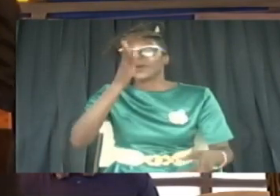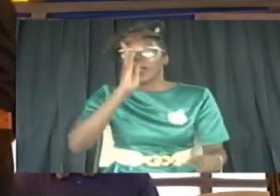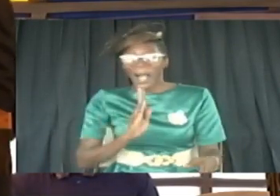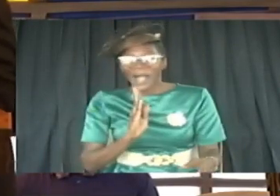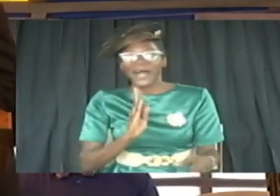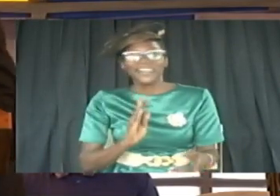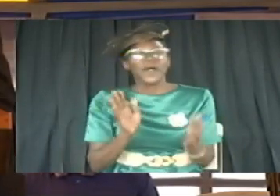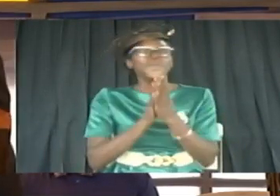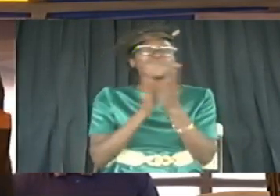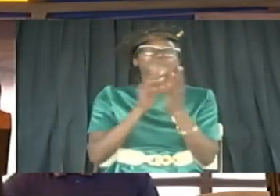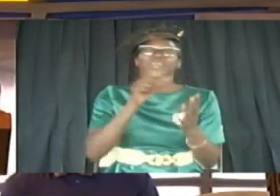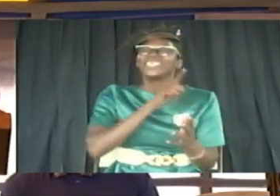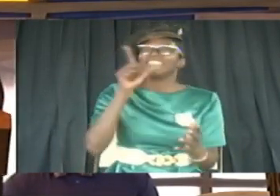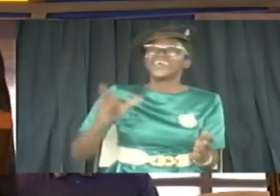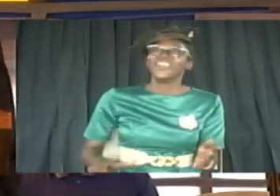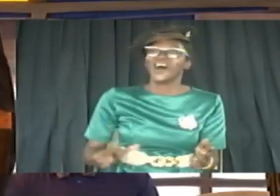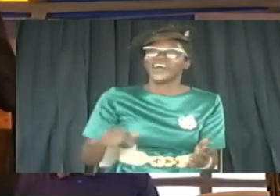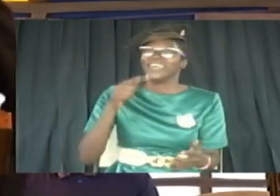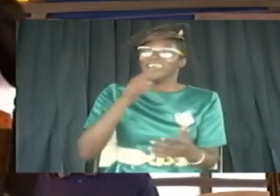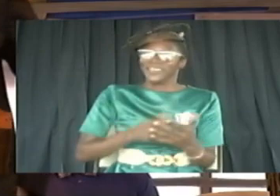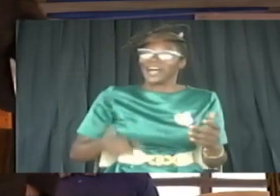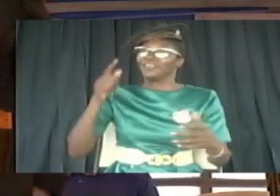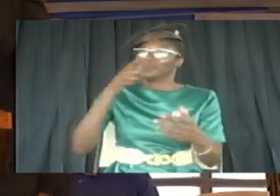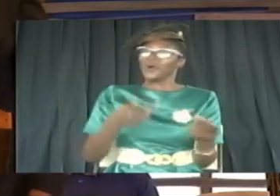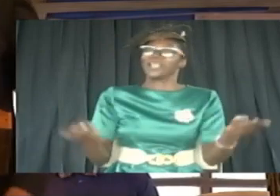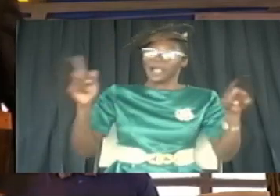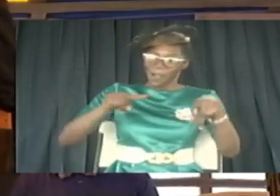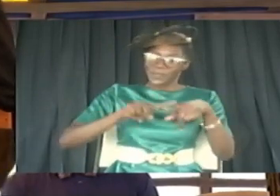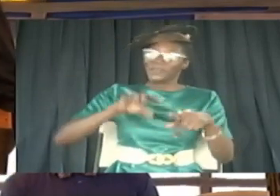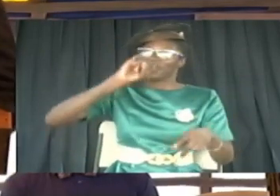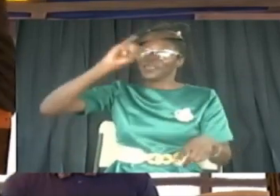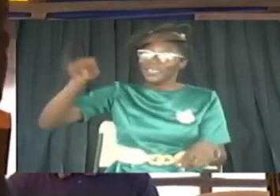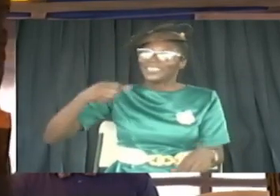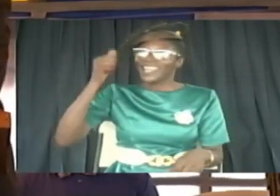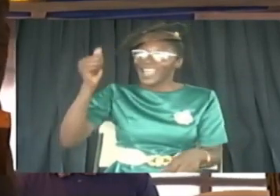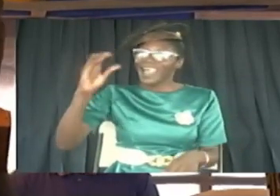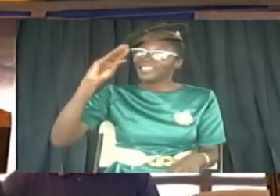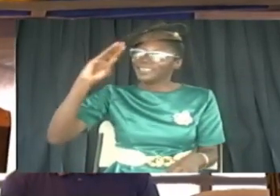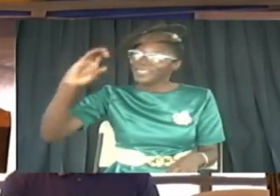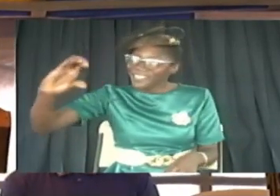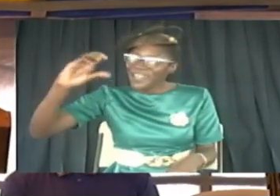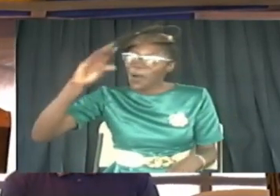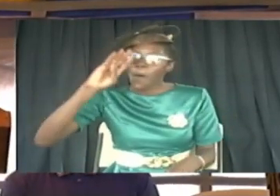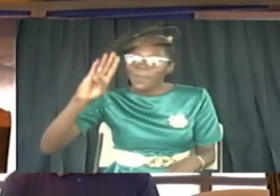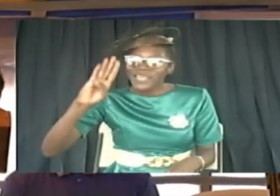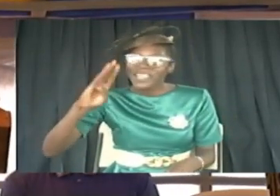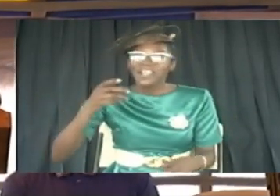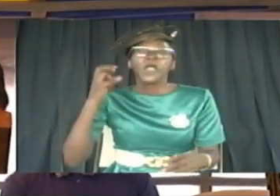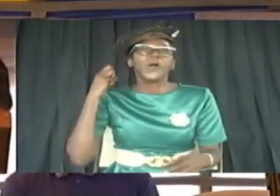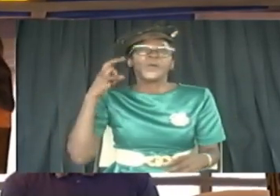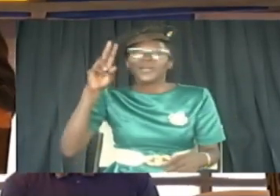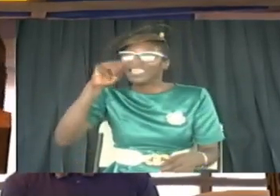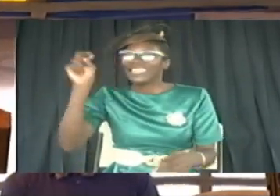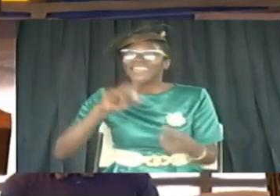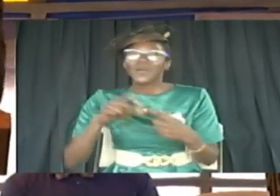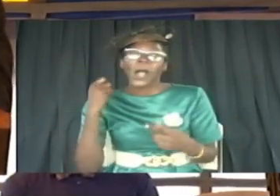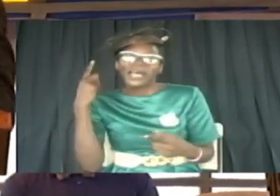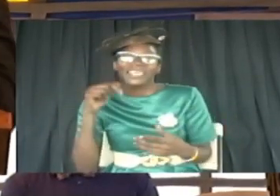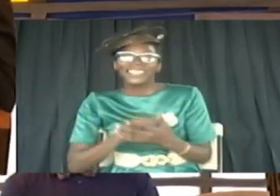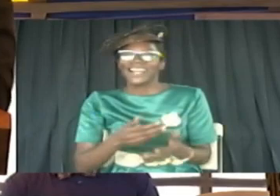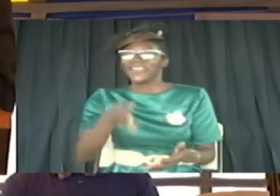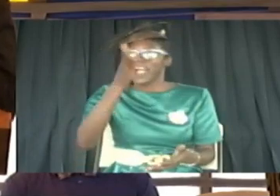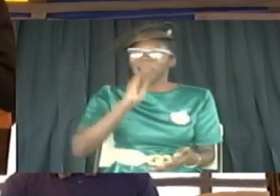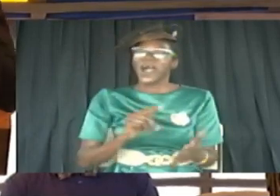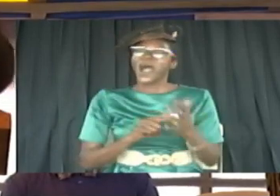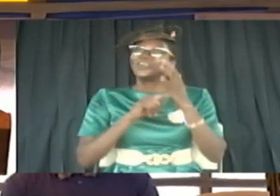the Lord? And this is exactly what happened to Jacob. We need to understand that God has shown